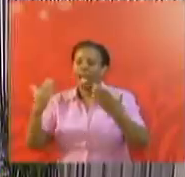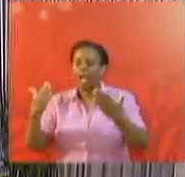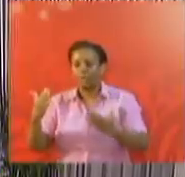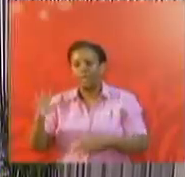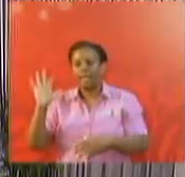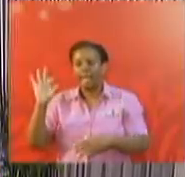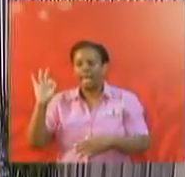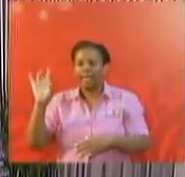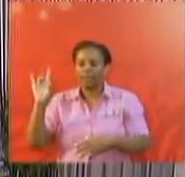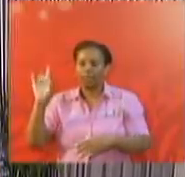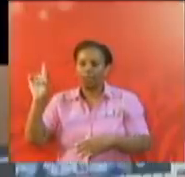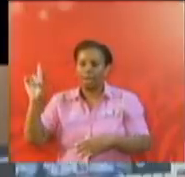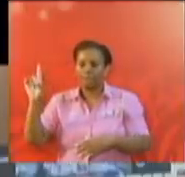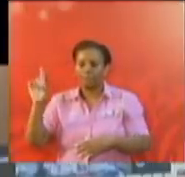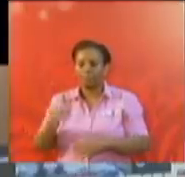please.